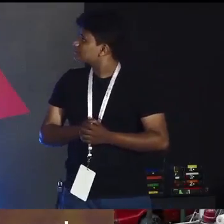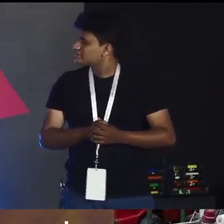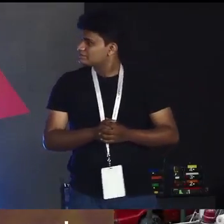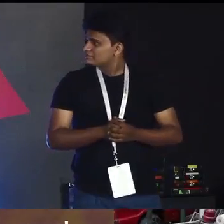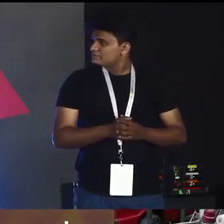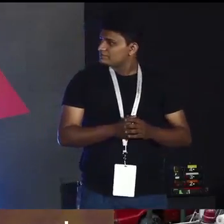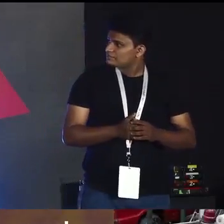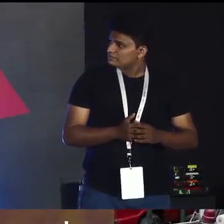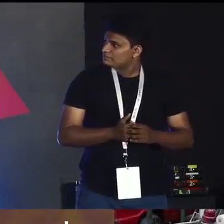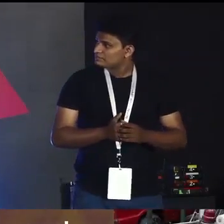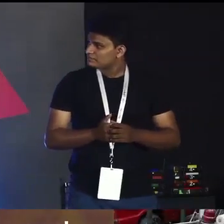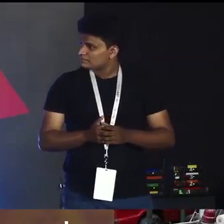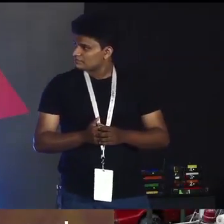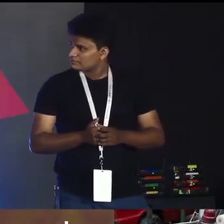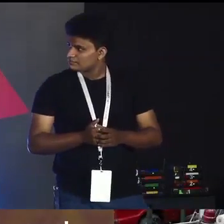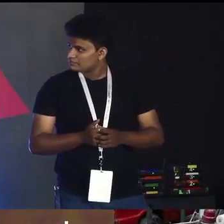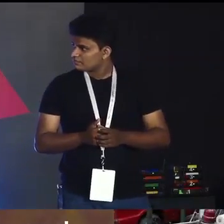know,